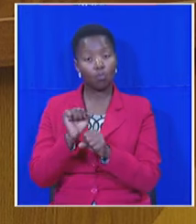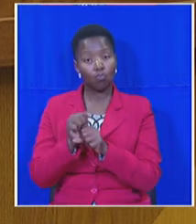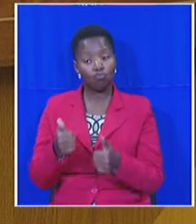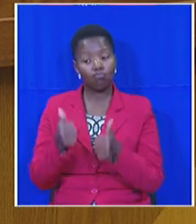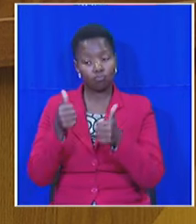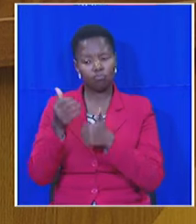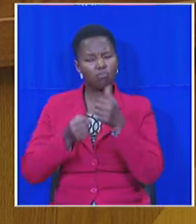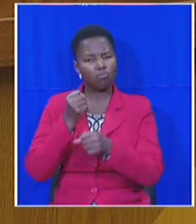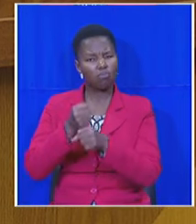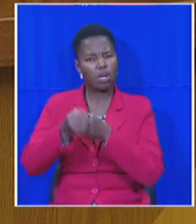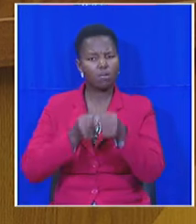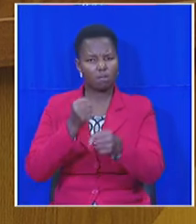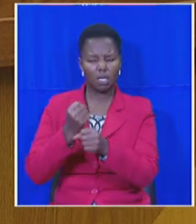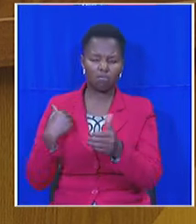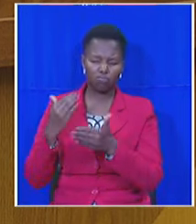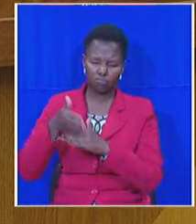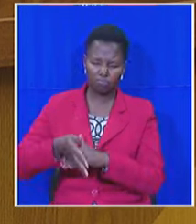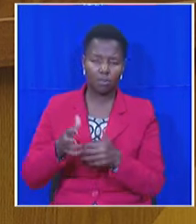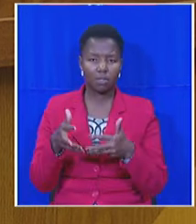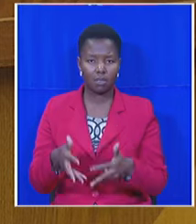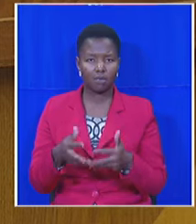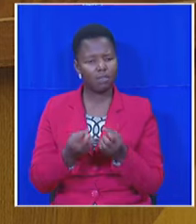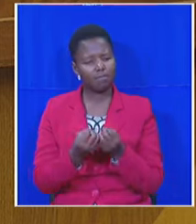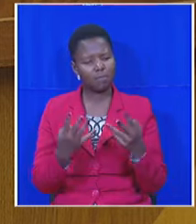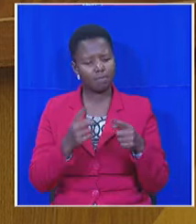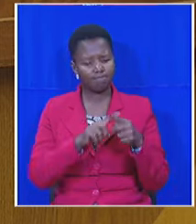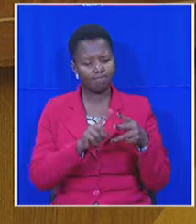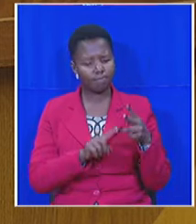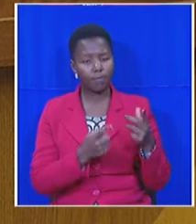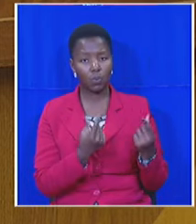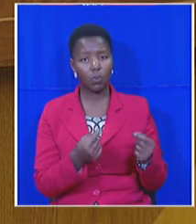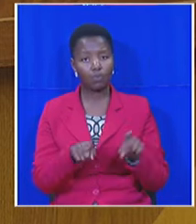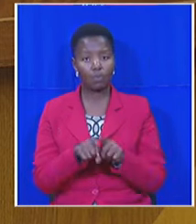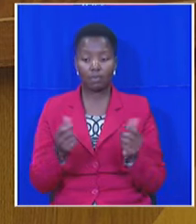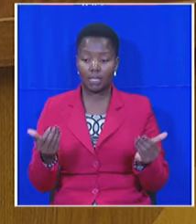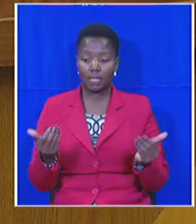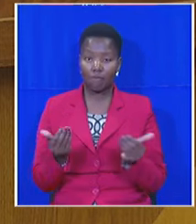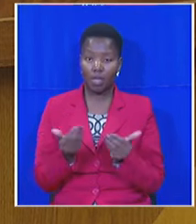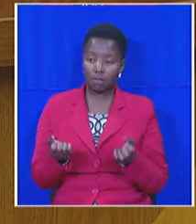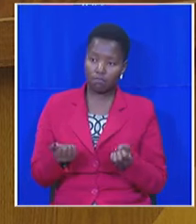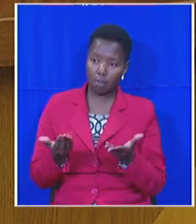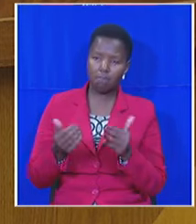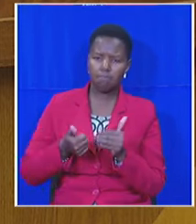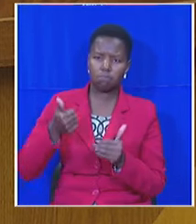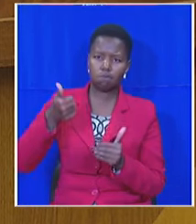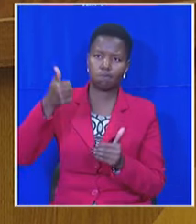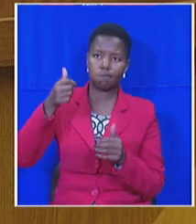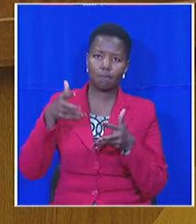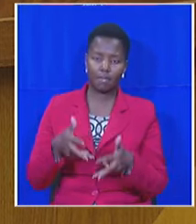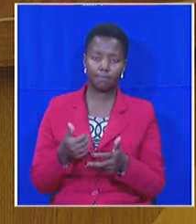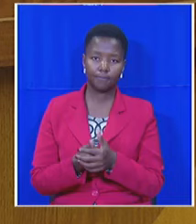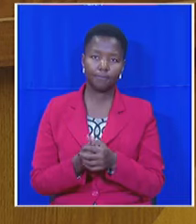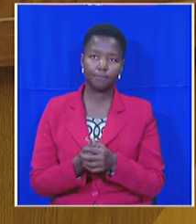the years in a number of areas, and the service level in Home Affairs is getting better over time. But we